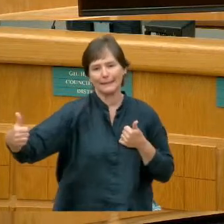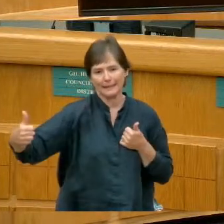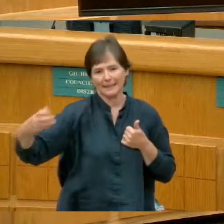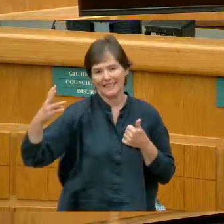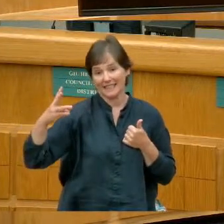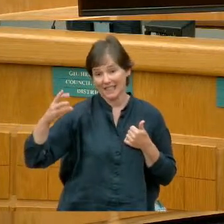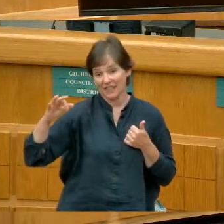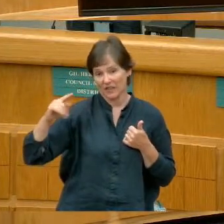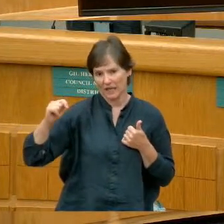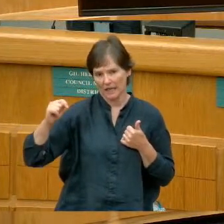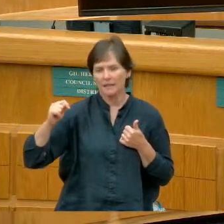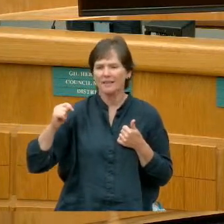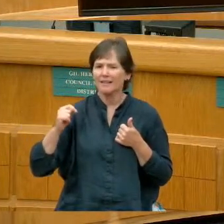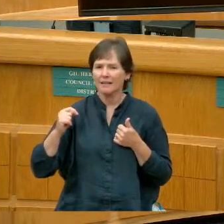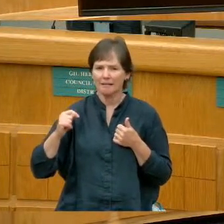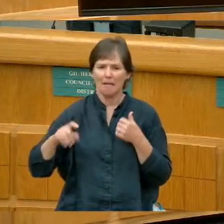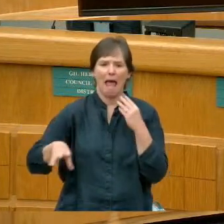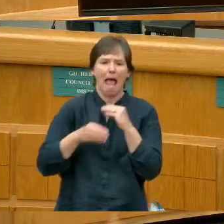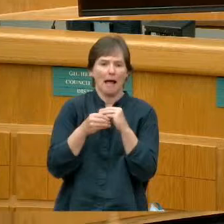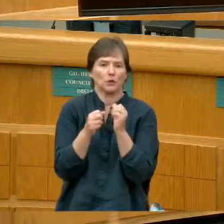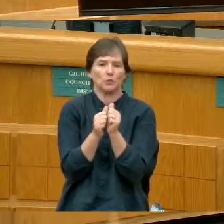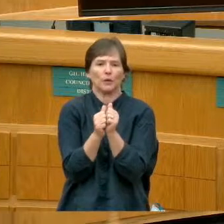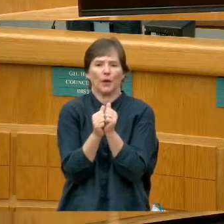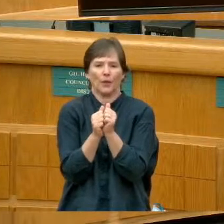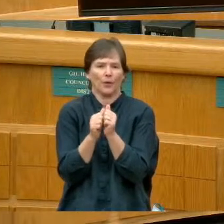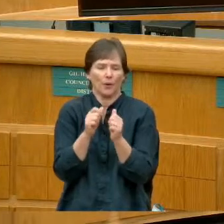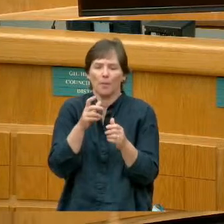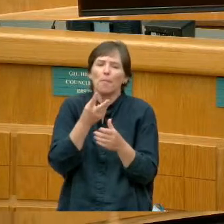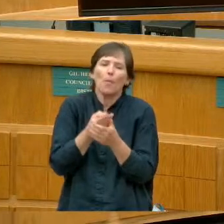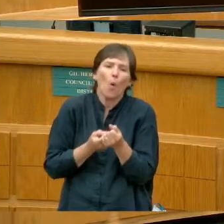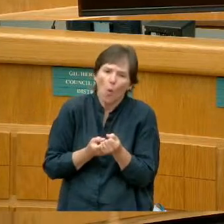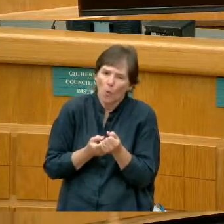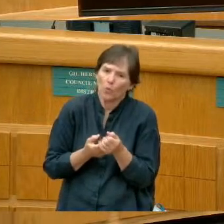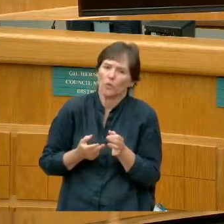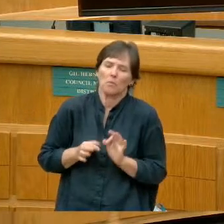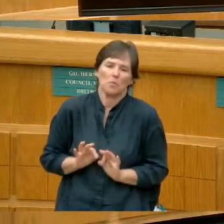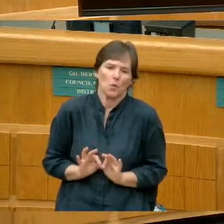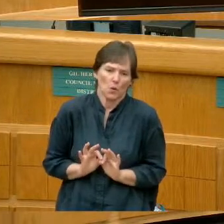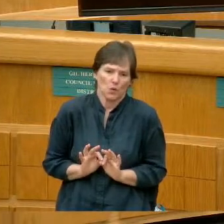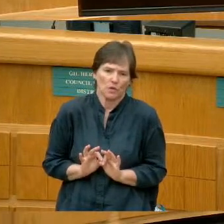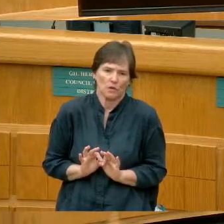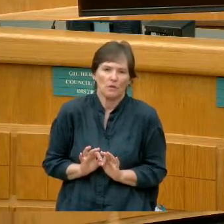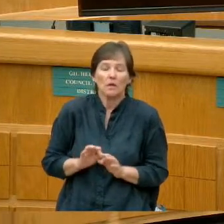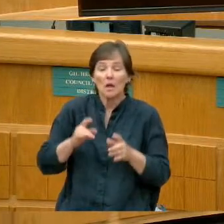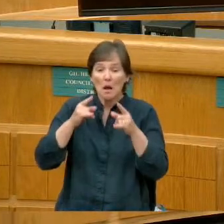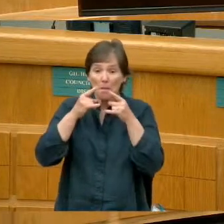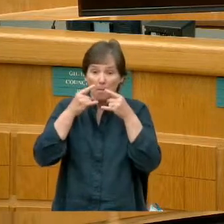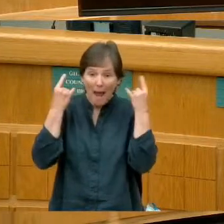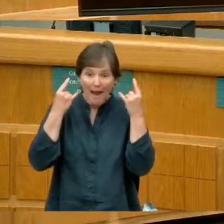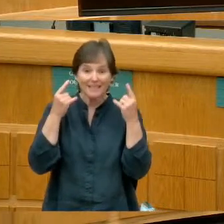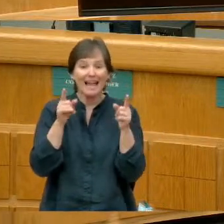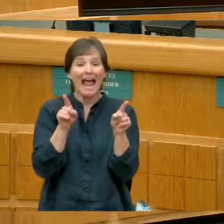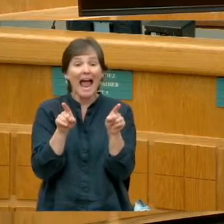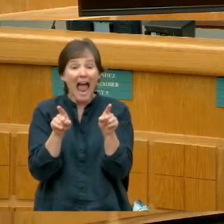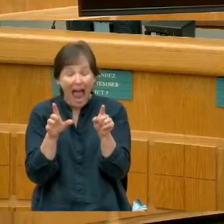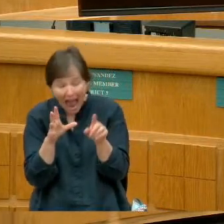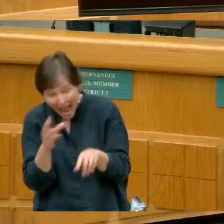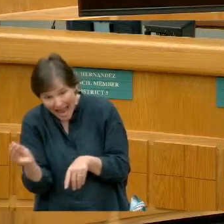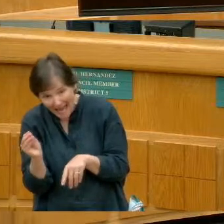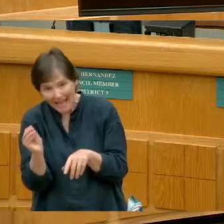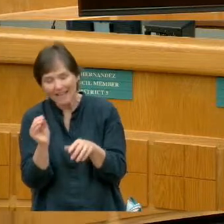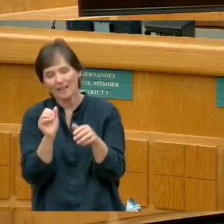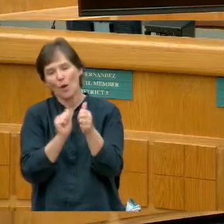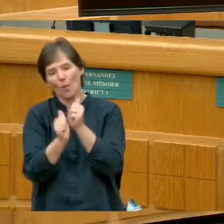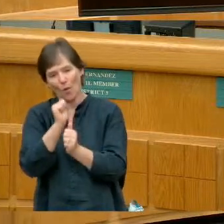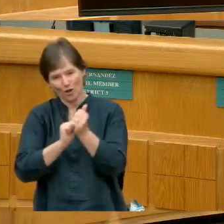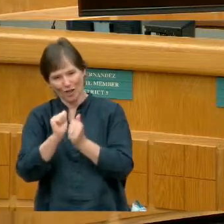to wear a mask and you have to social distance. You have to wear a mask and wash your hands. You have